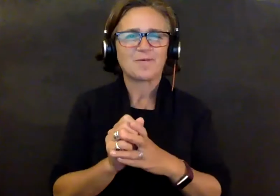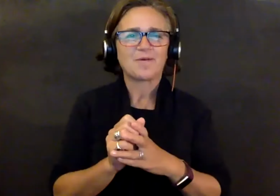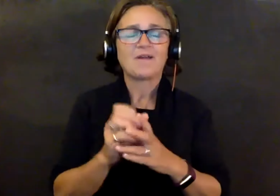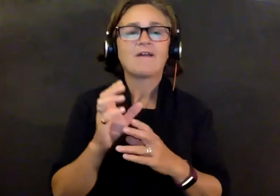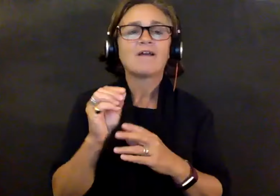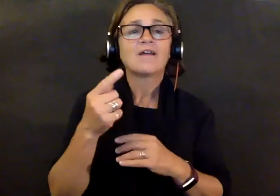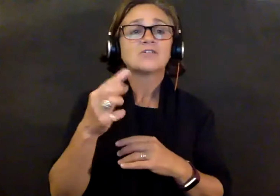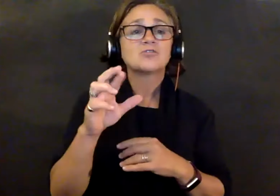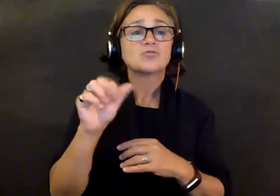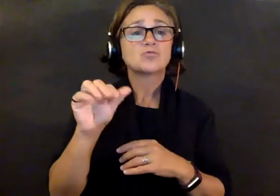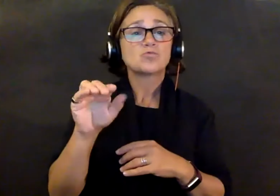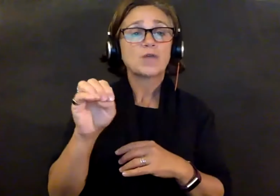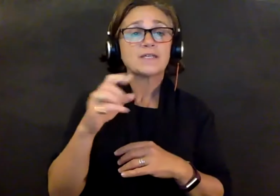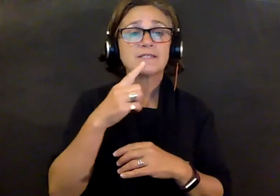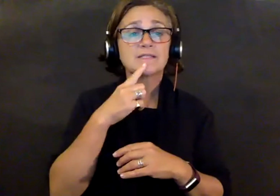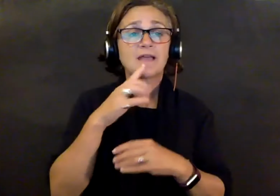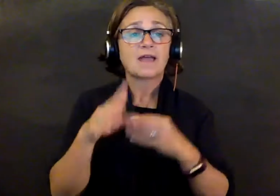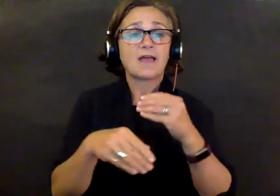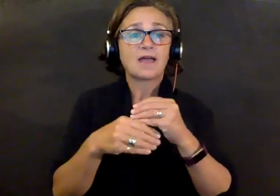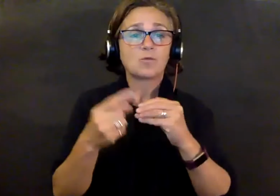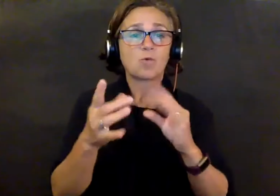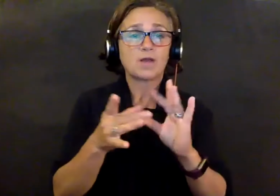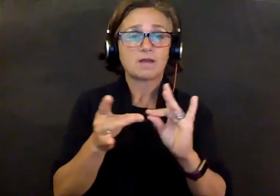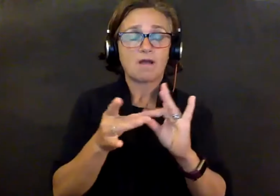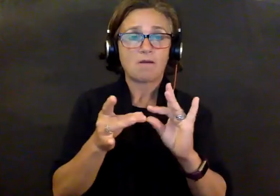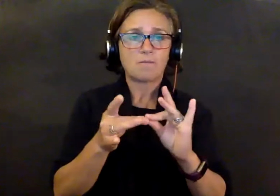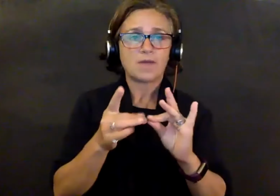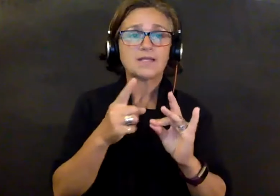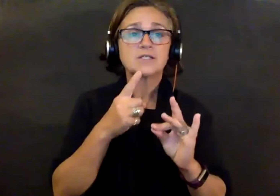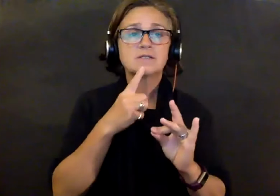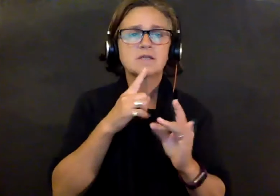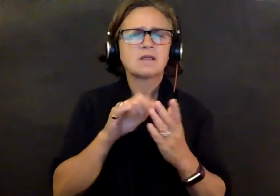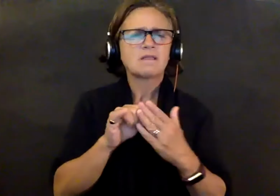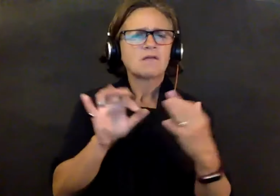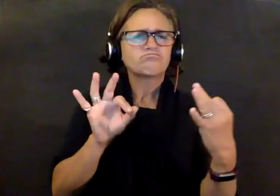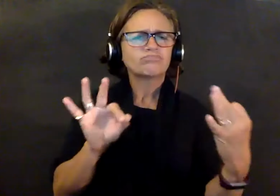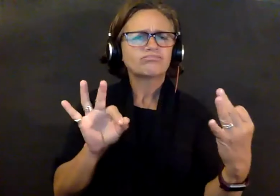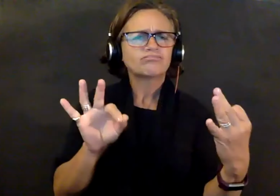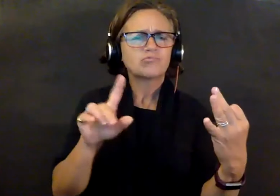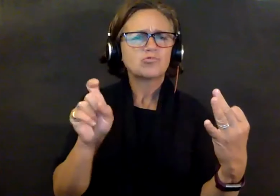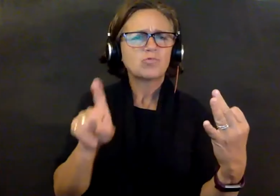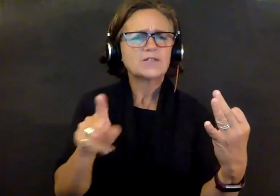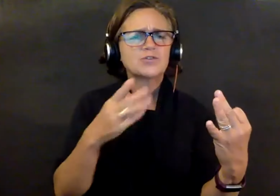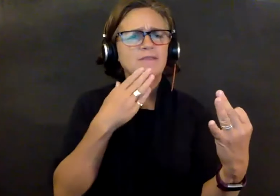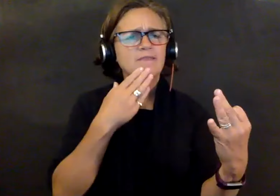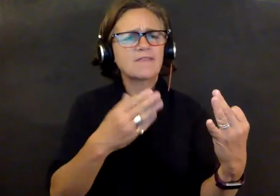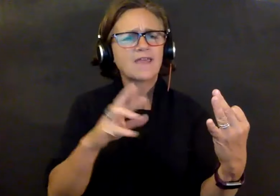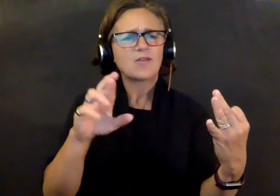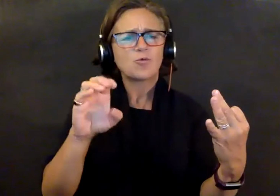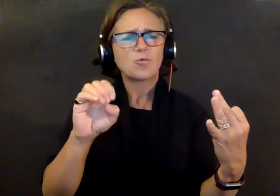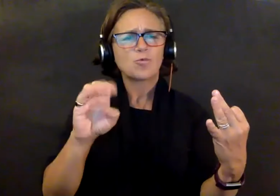comment from the attendee who said, "That is such a perfect question. Thank you, Roberto."